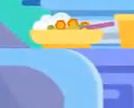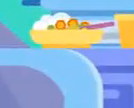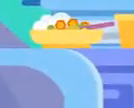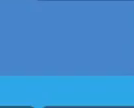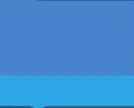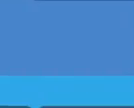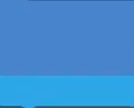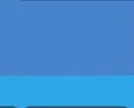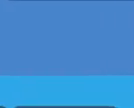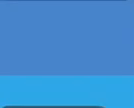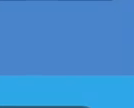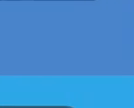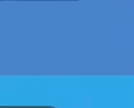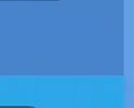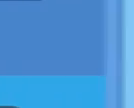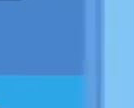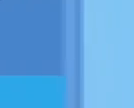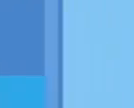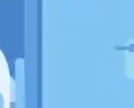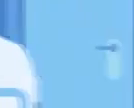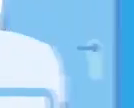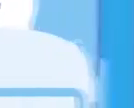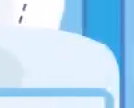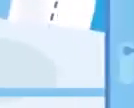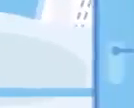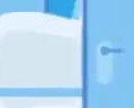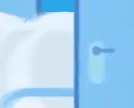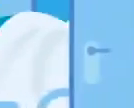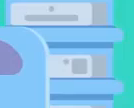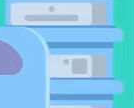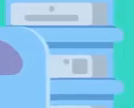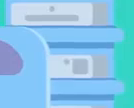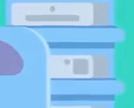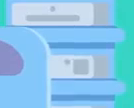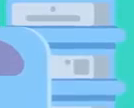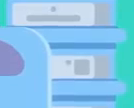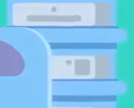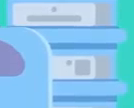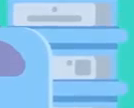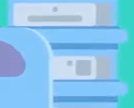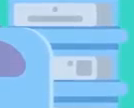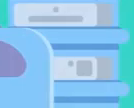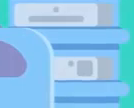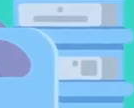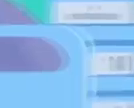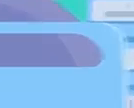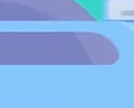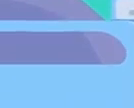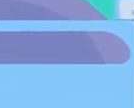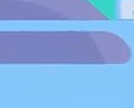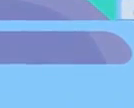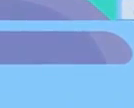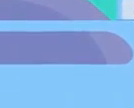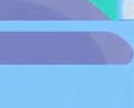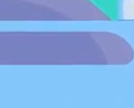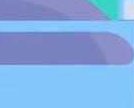abdominal pain. The condition also needs immediate treatment in ICU. Day 12 to 14. For the survivors,